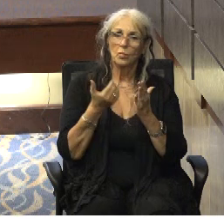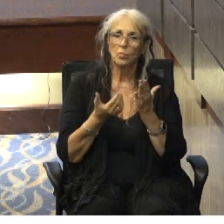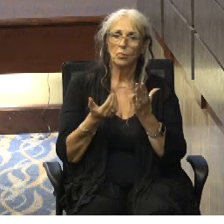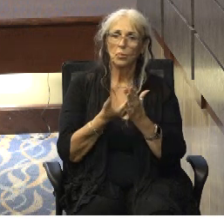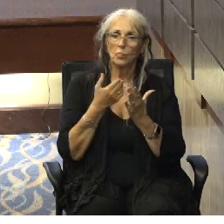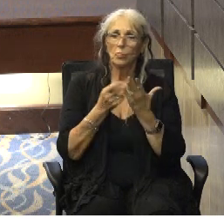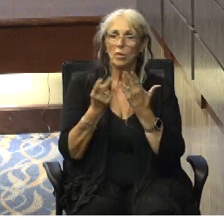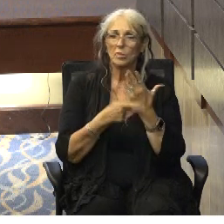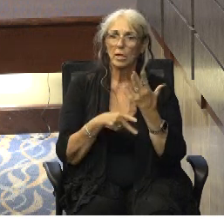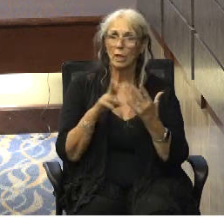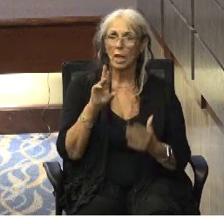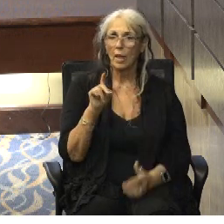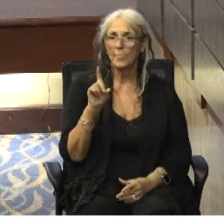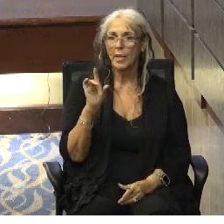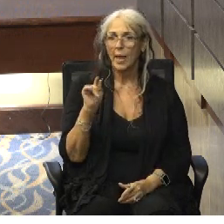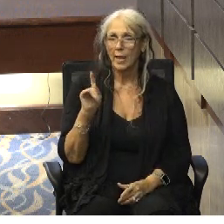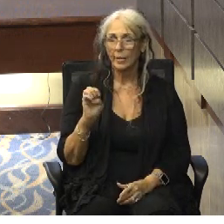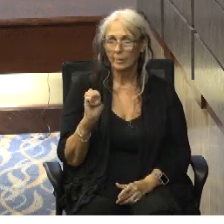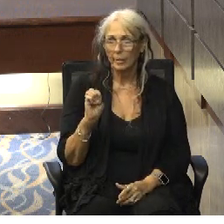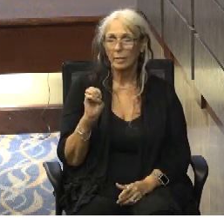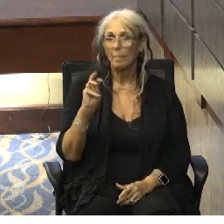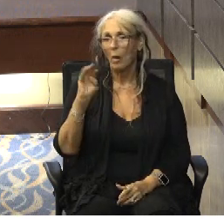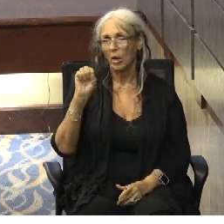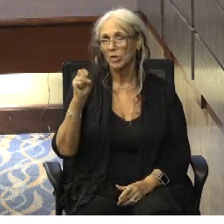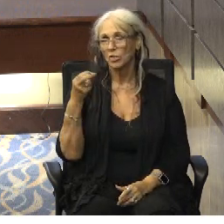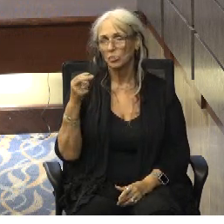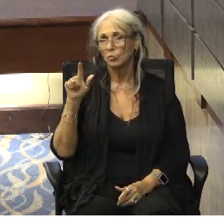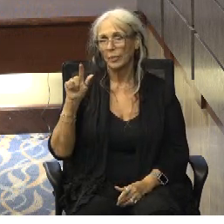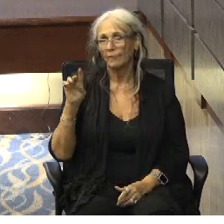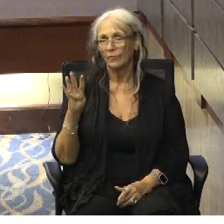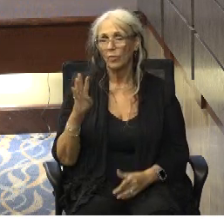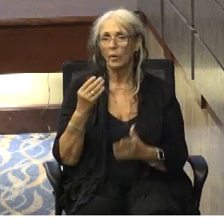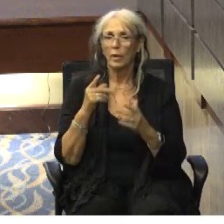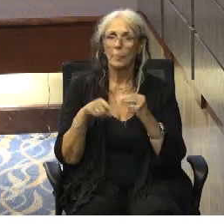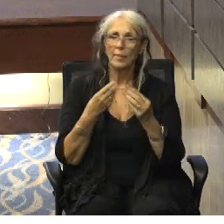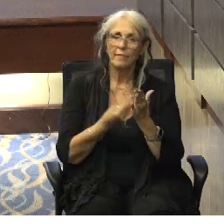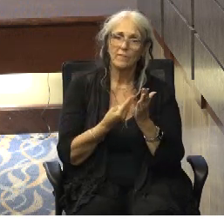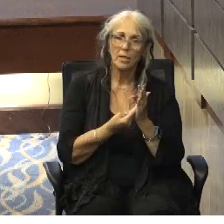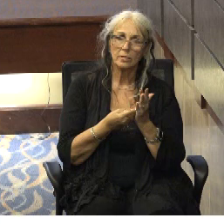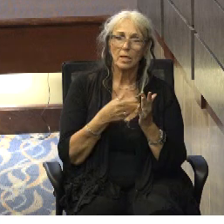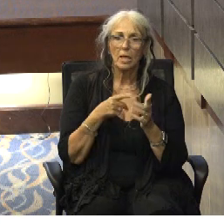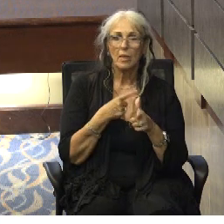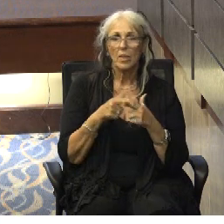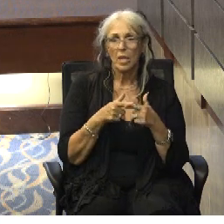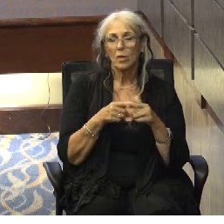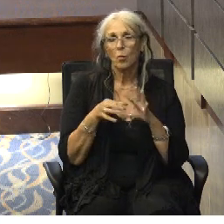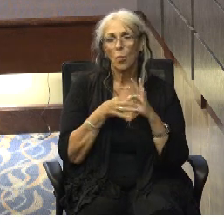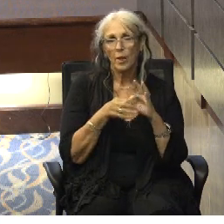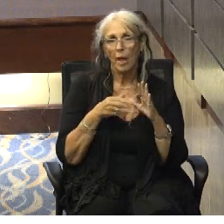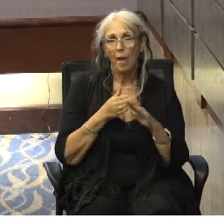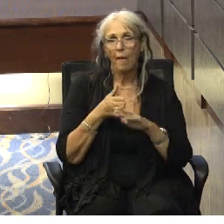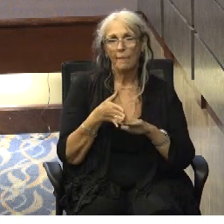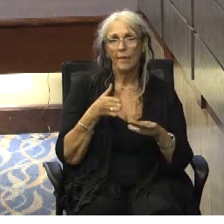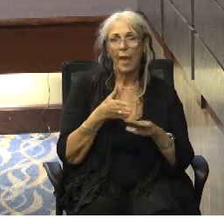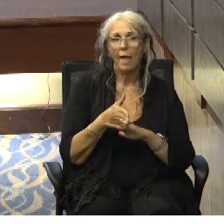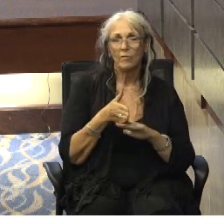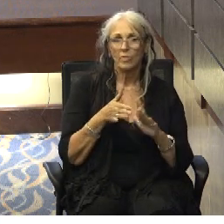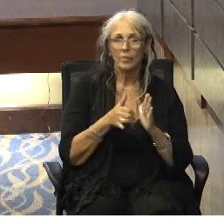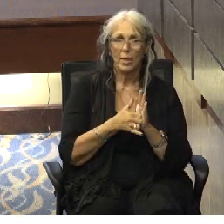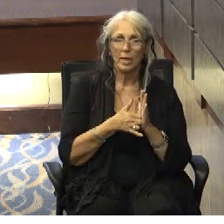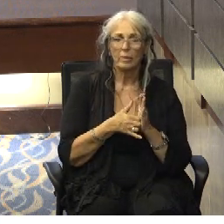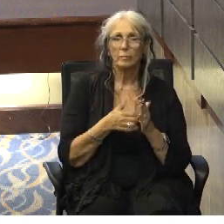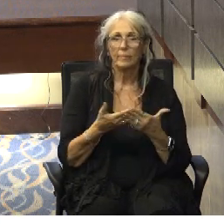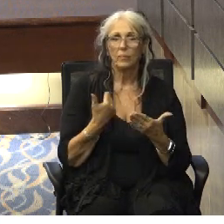update and the status of the spending of the funds. And then quarterly thereafter, we will provide you updates on the usage